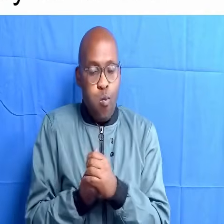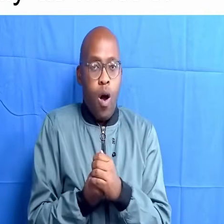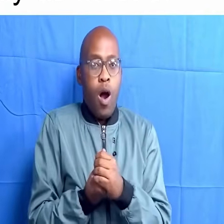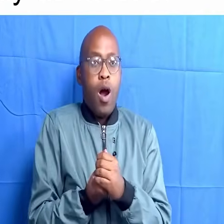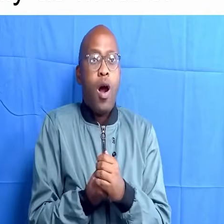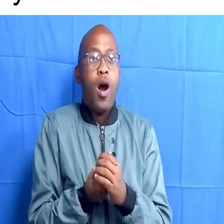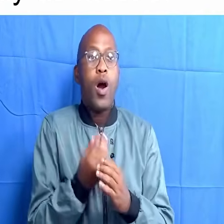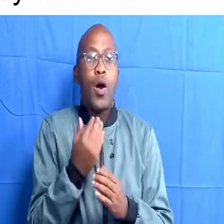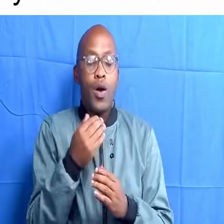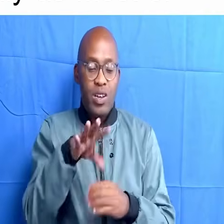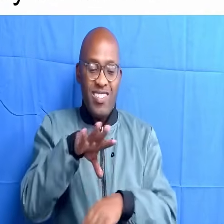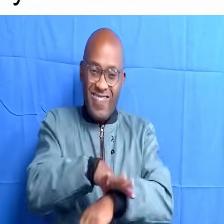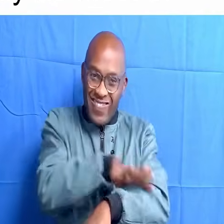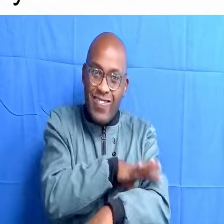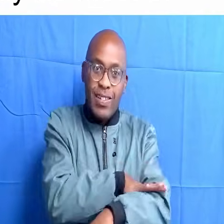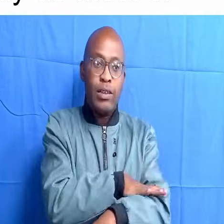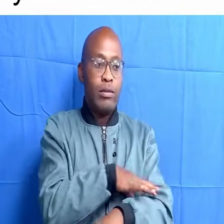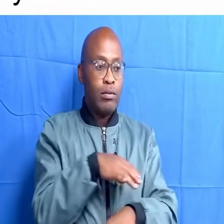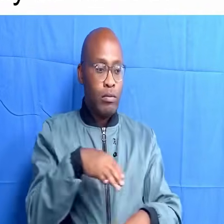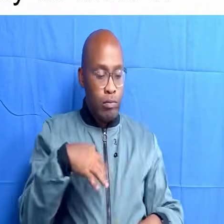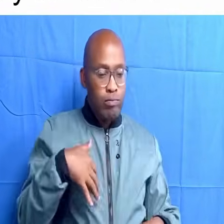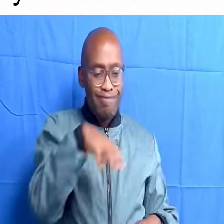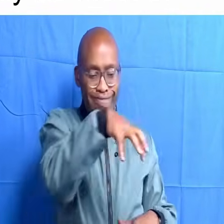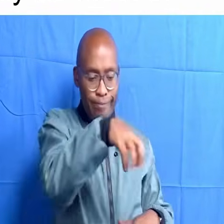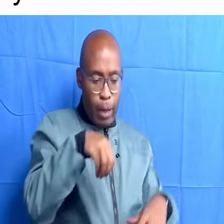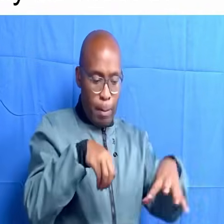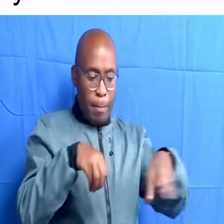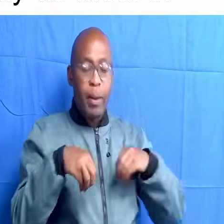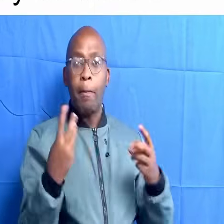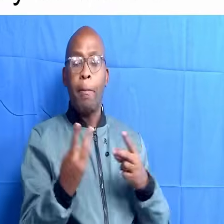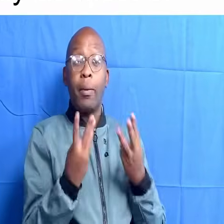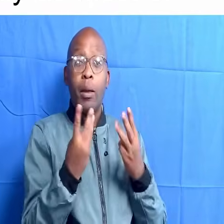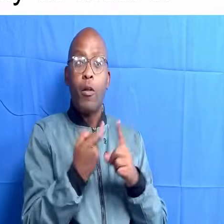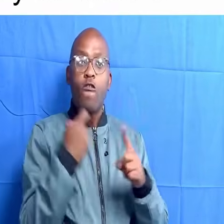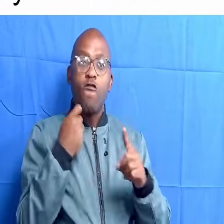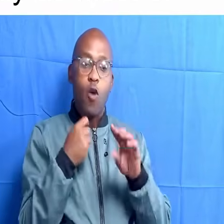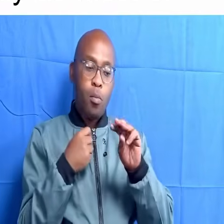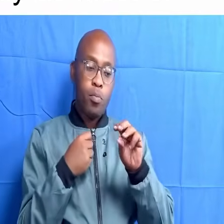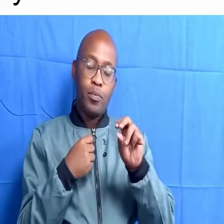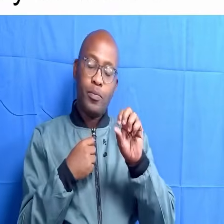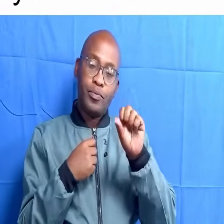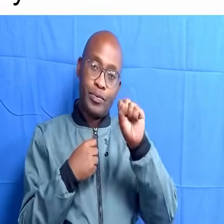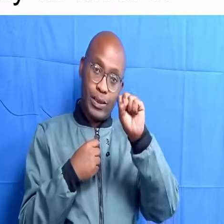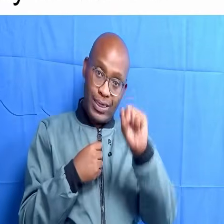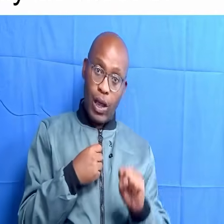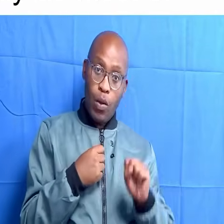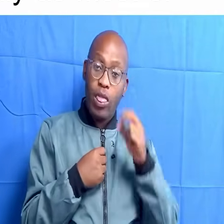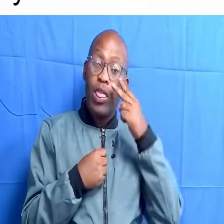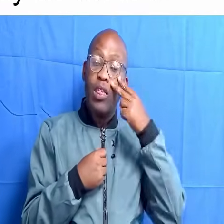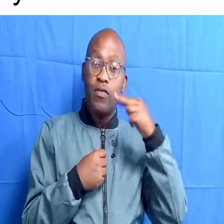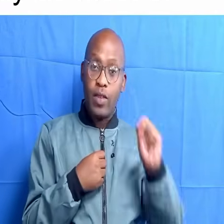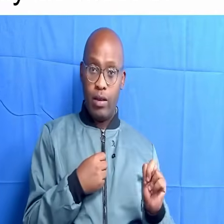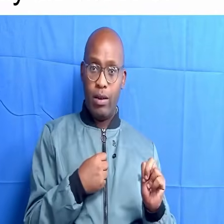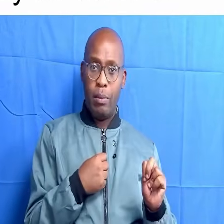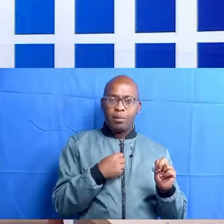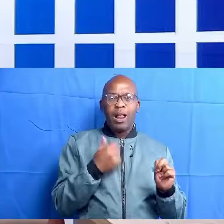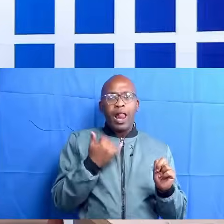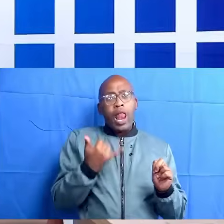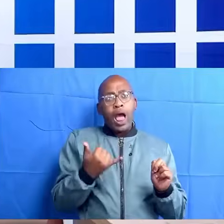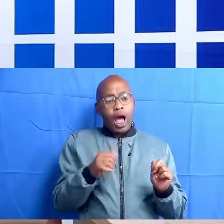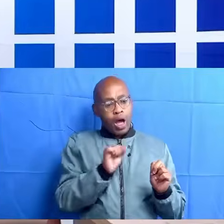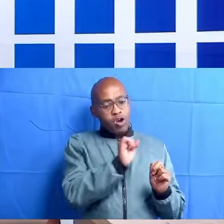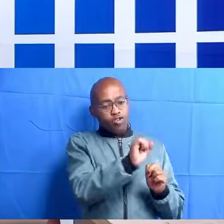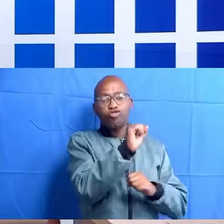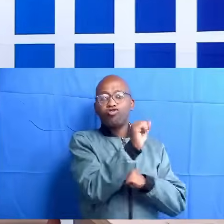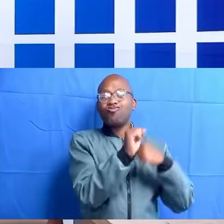those villages. So you can see now this strategy was totally ineffective, as we